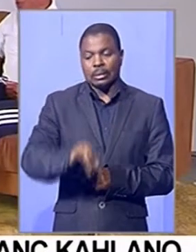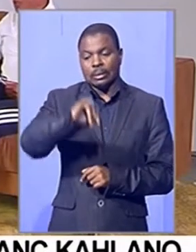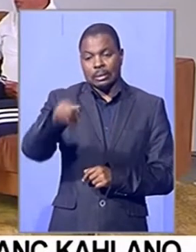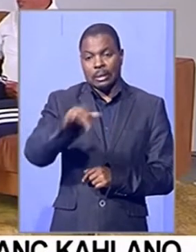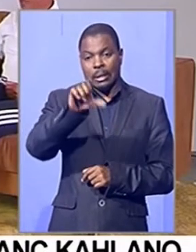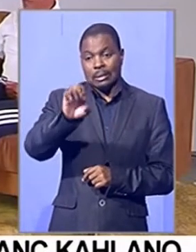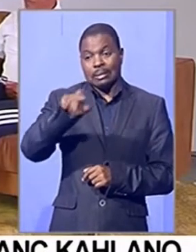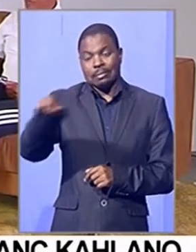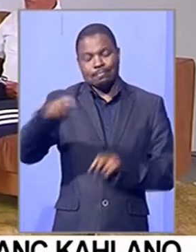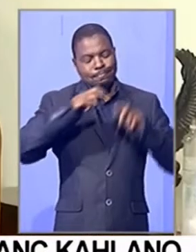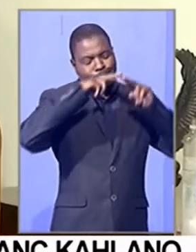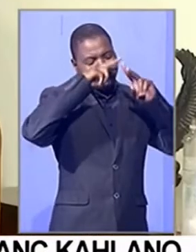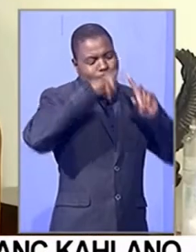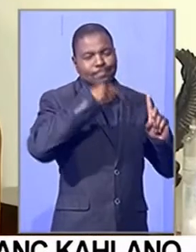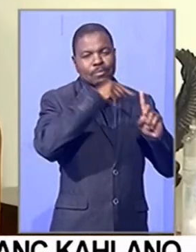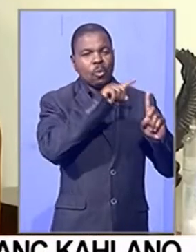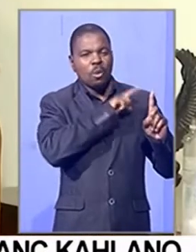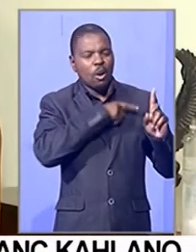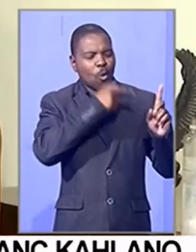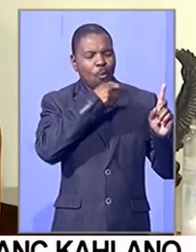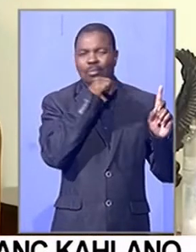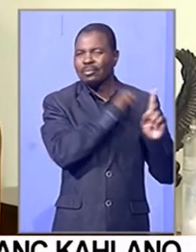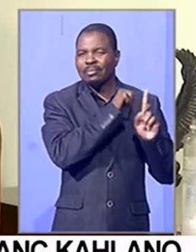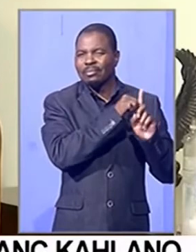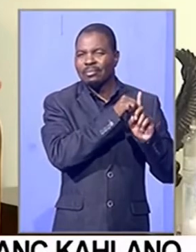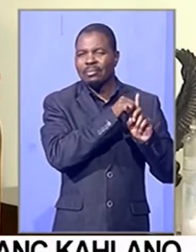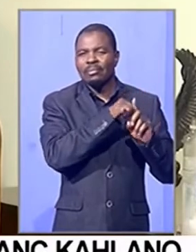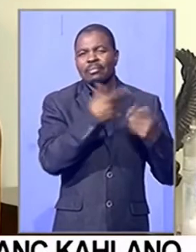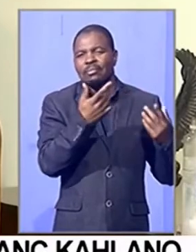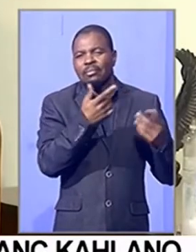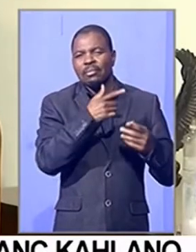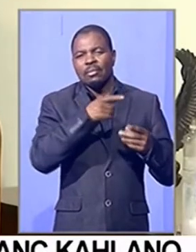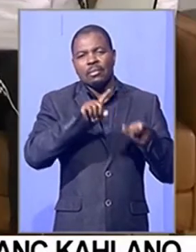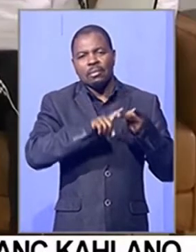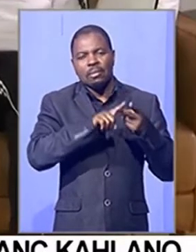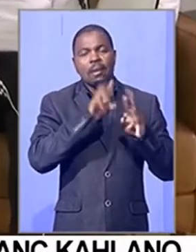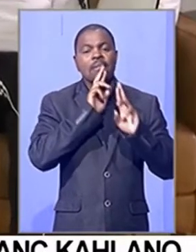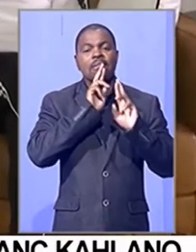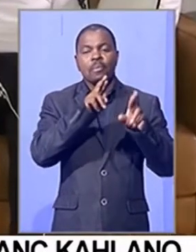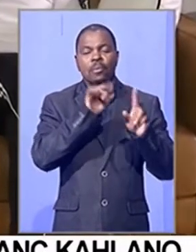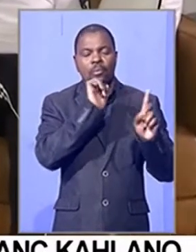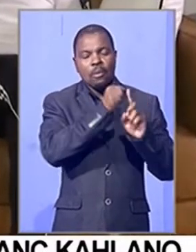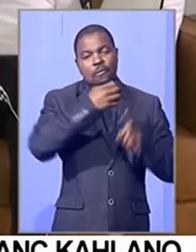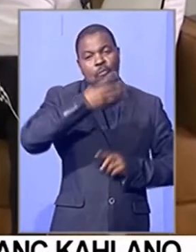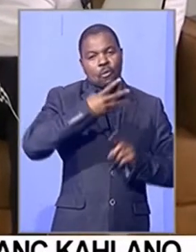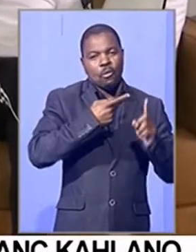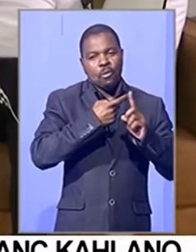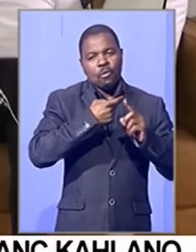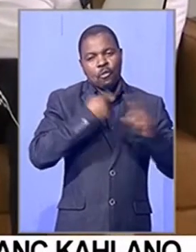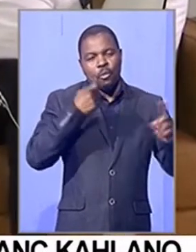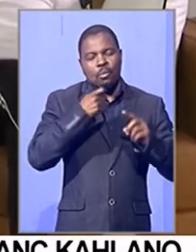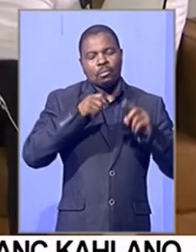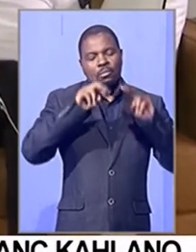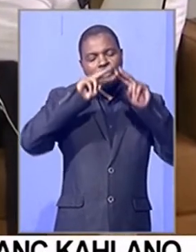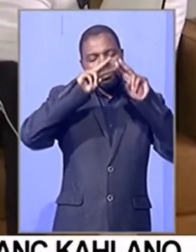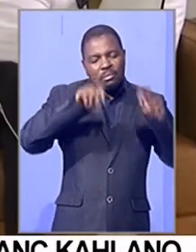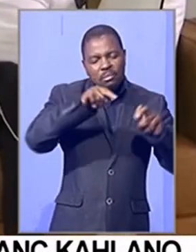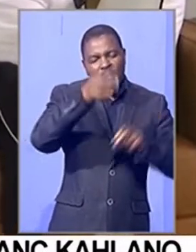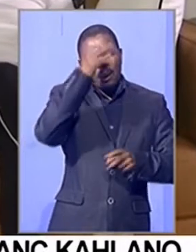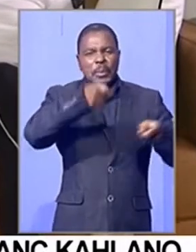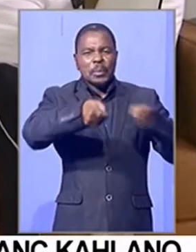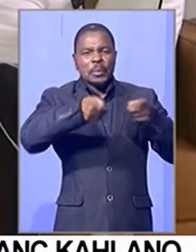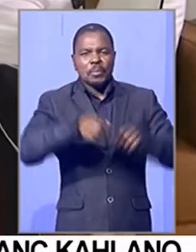fuputse moahlodi e moholo ka ditshwaelo tsa hae tse e kenyeletsang karolo ya bone ya raporoto e ka ga tshusumetso e bolotsana diqetong tsa mmuso.